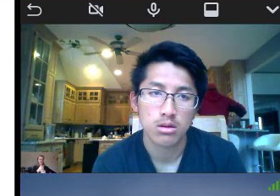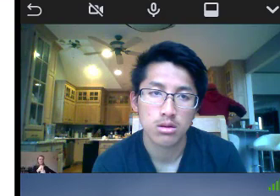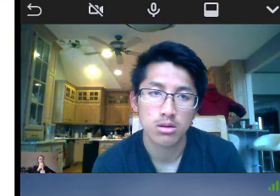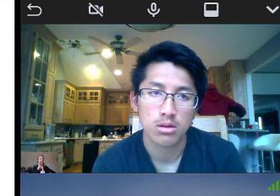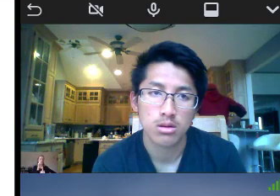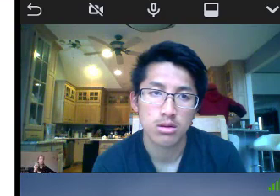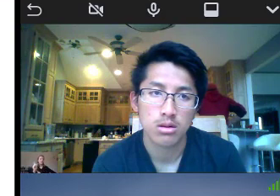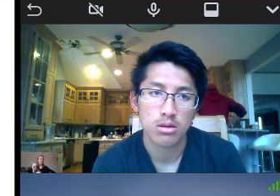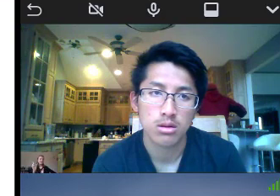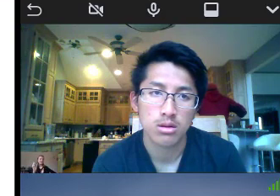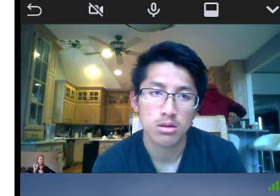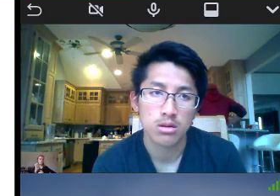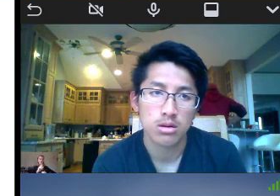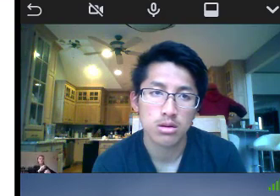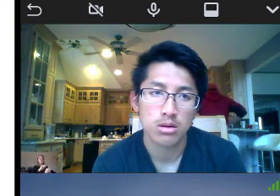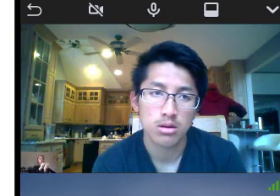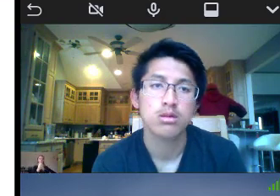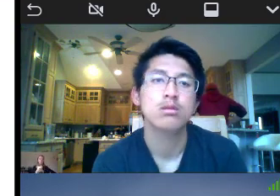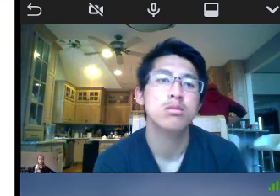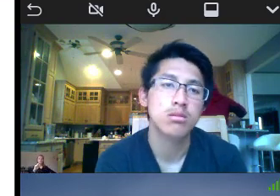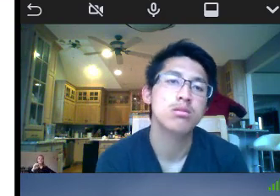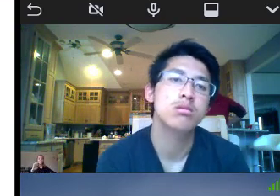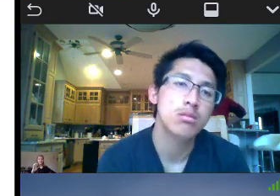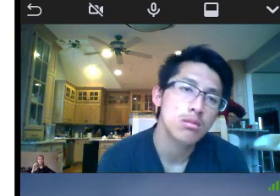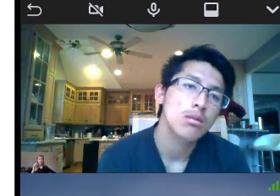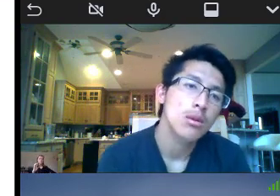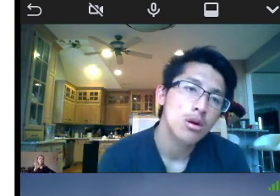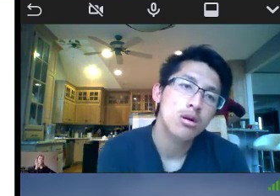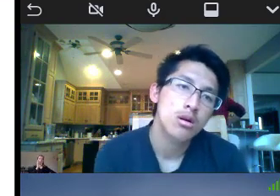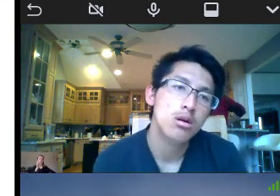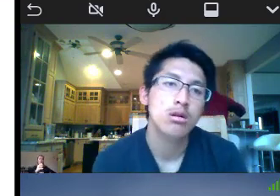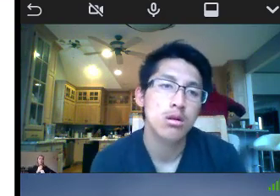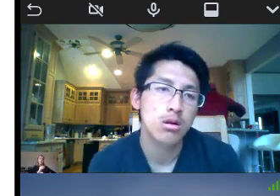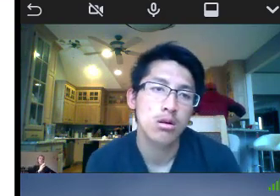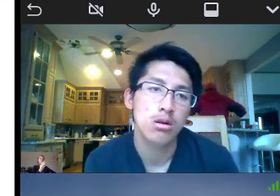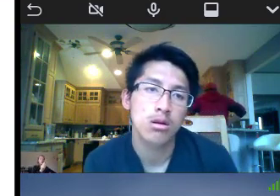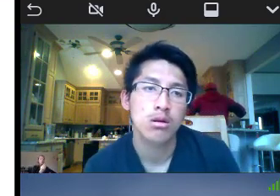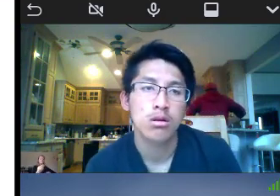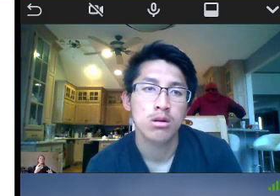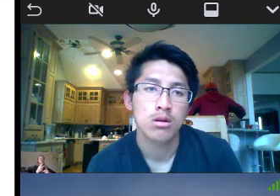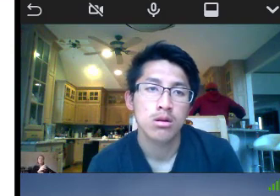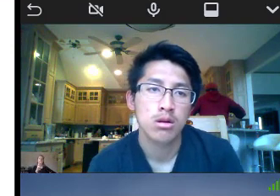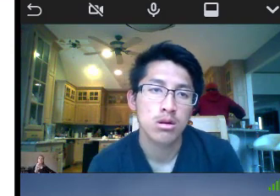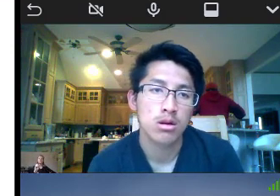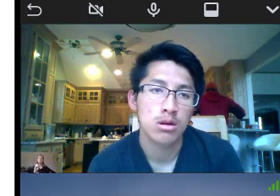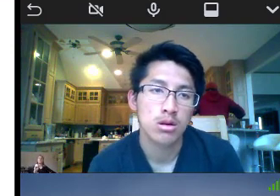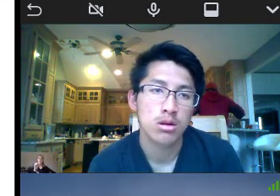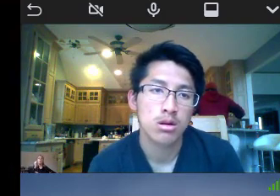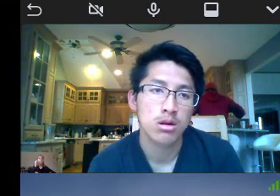then I would get 14 times 60, and I'd have to remember my answer was in seconds.